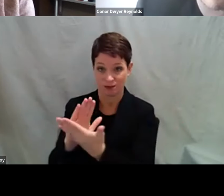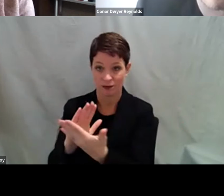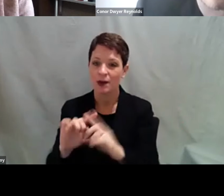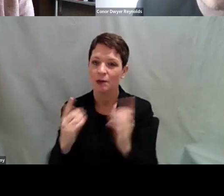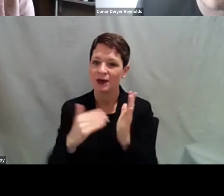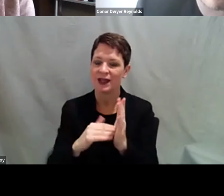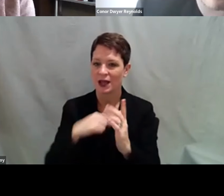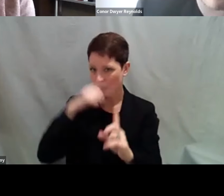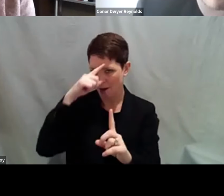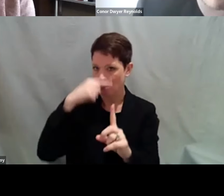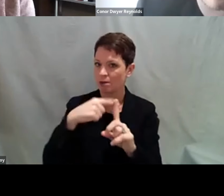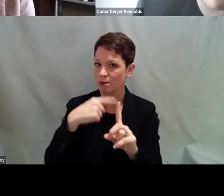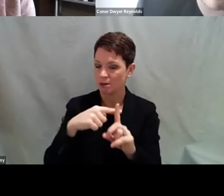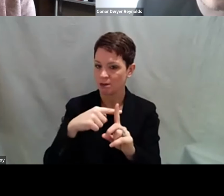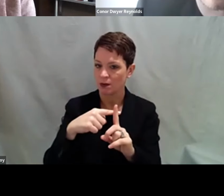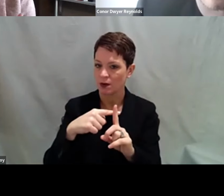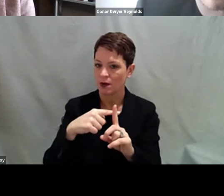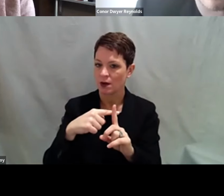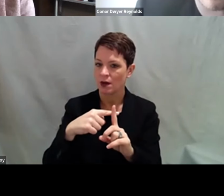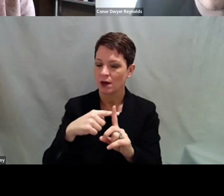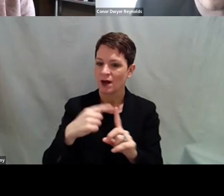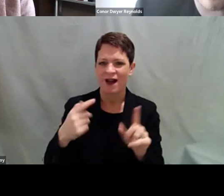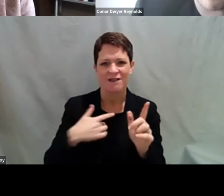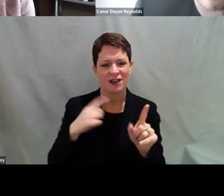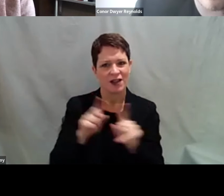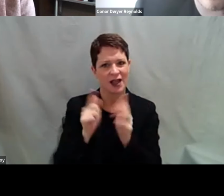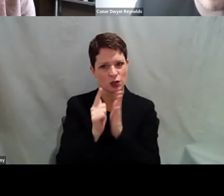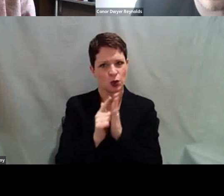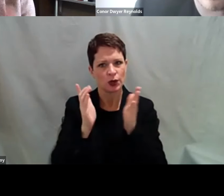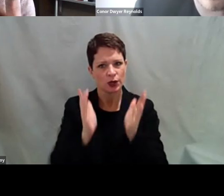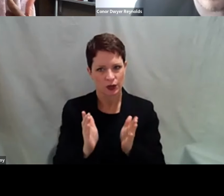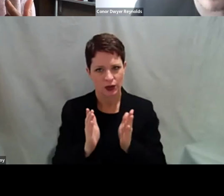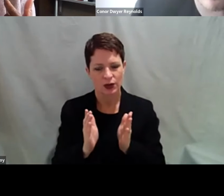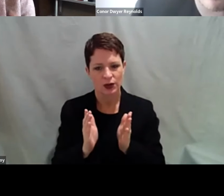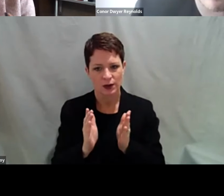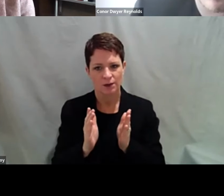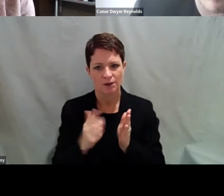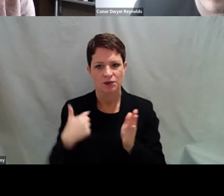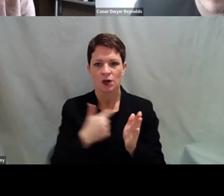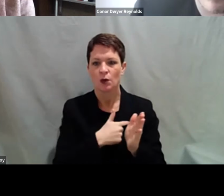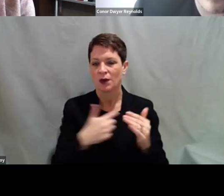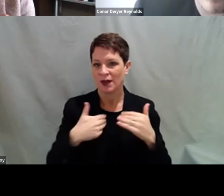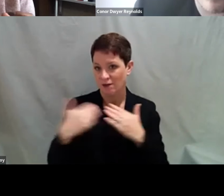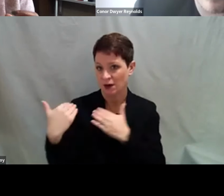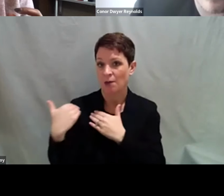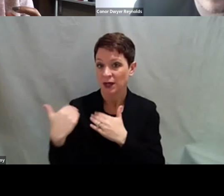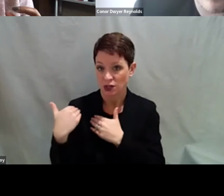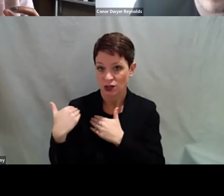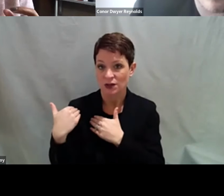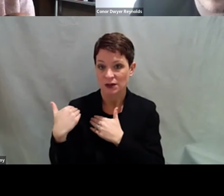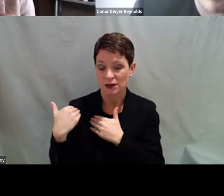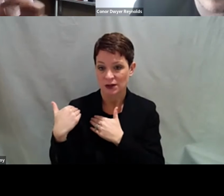I'm optimistic because I think that as attorneys, we have an obligation to